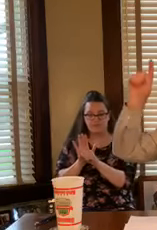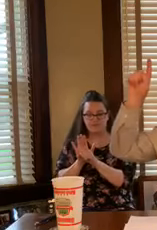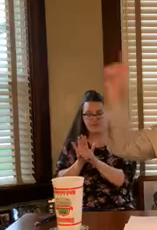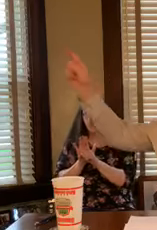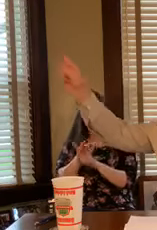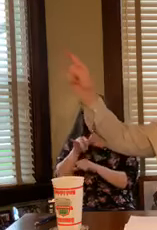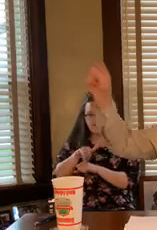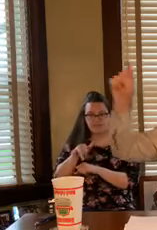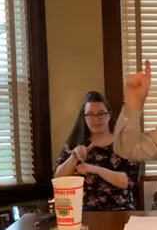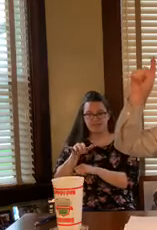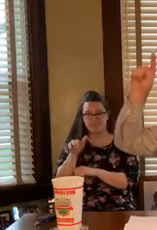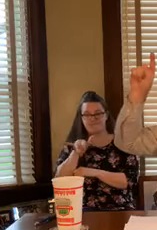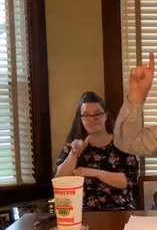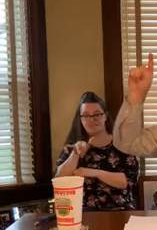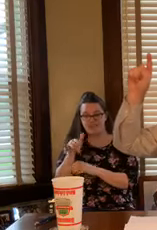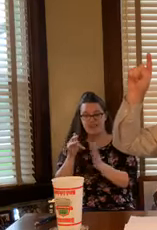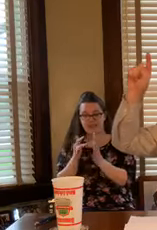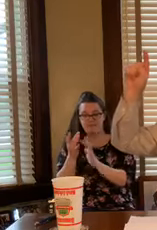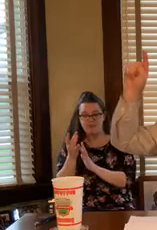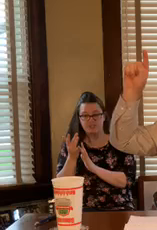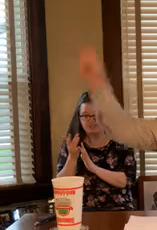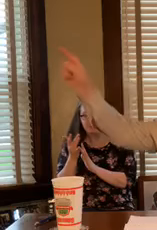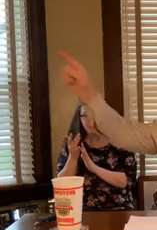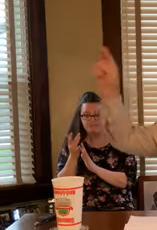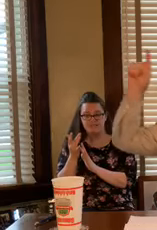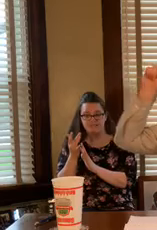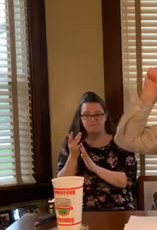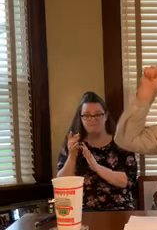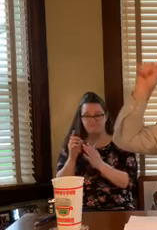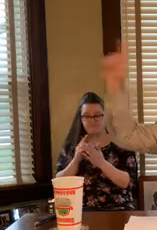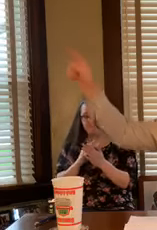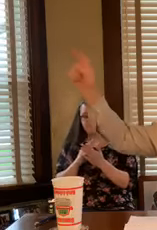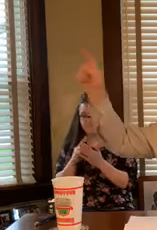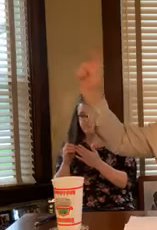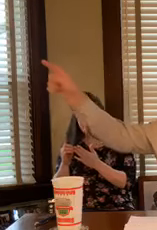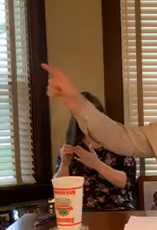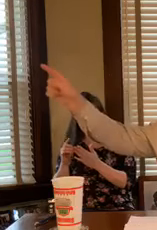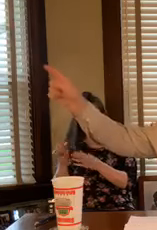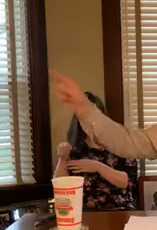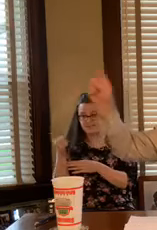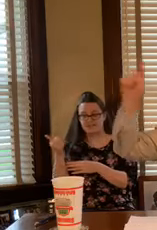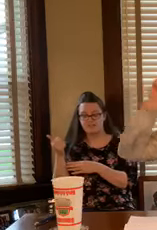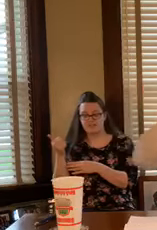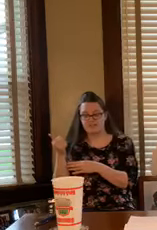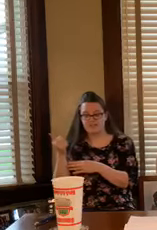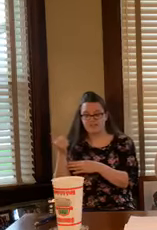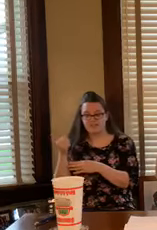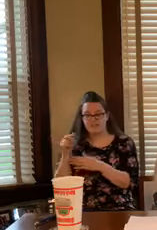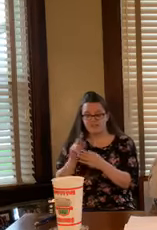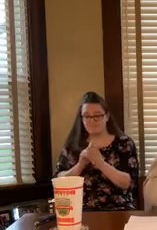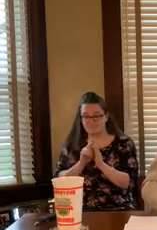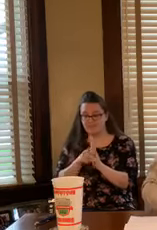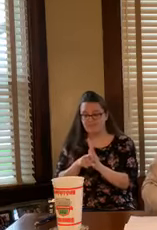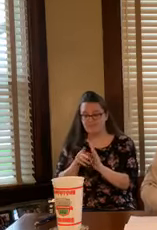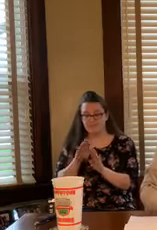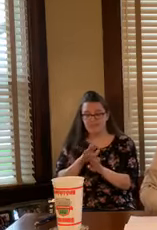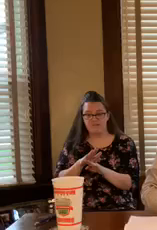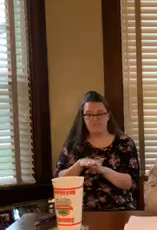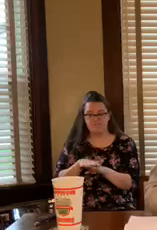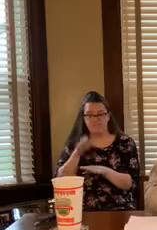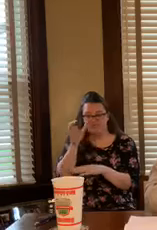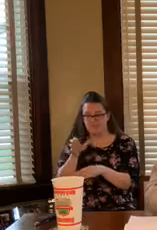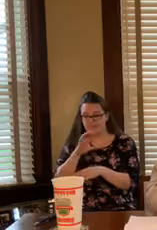this same Jesus that you just a few weeks ago took out and hung on a tree, this same Jesus that you